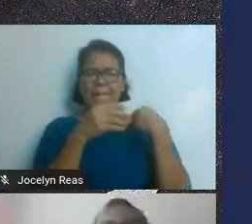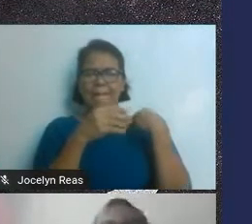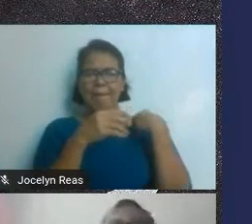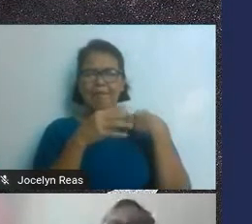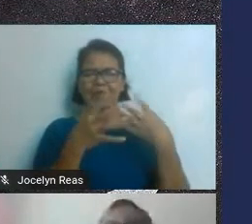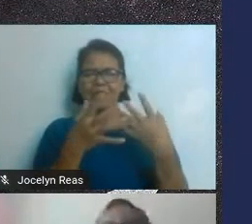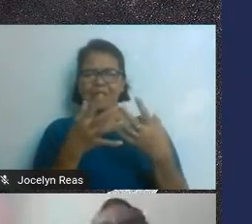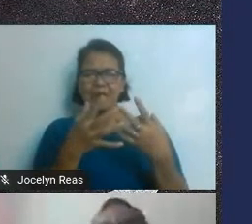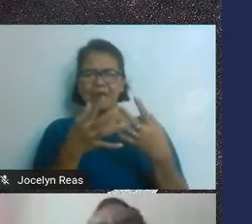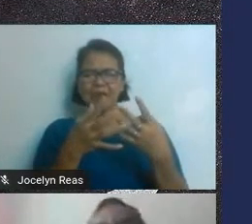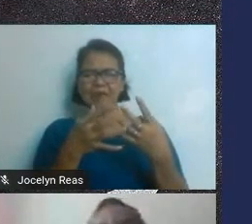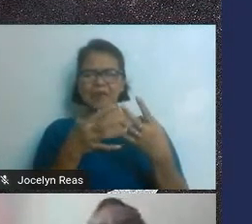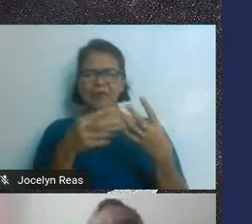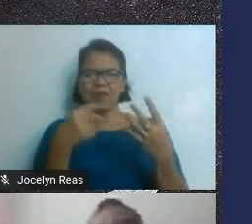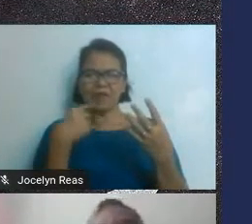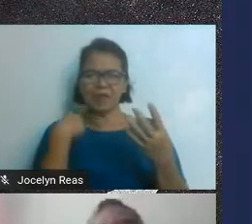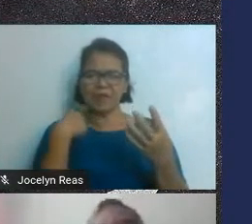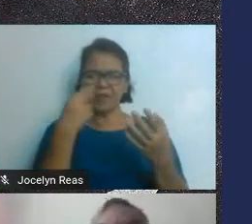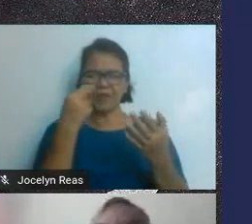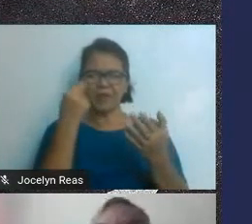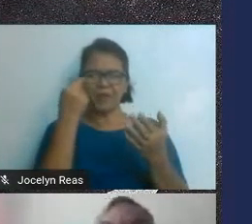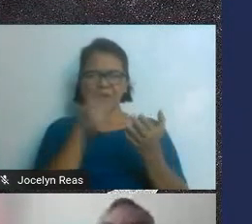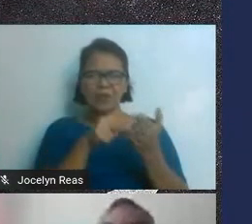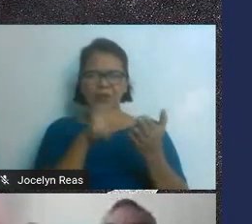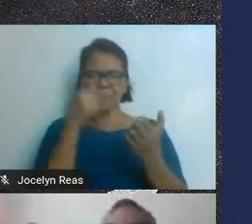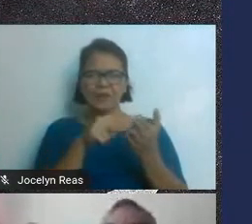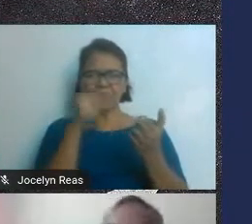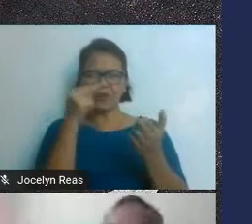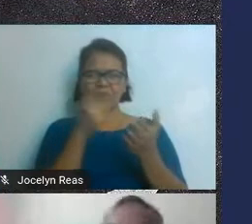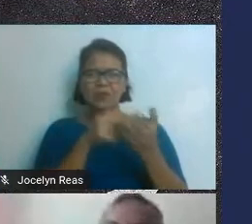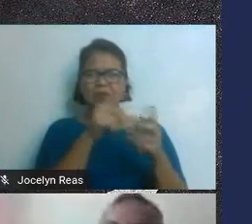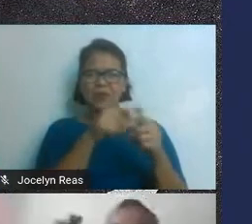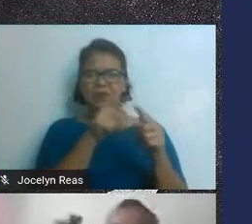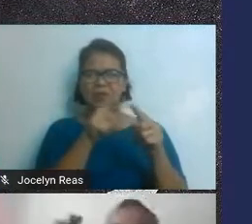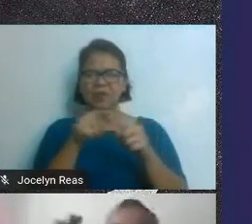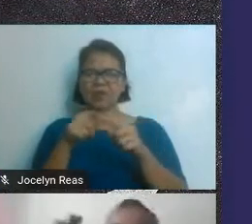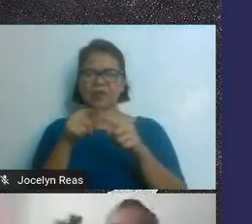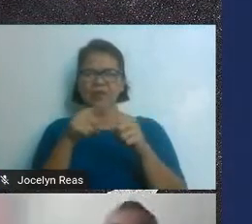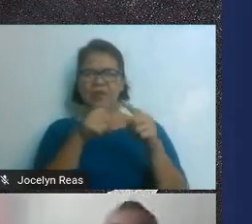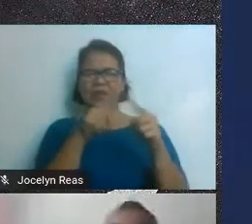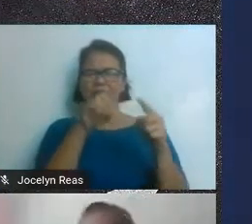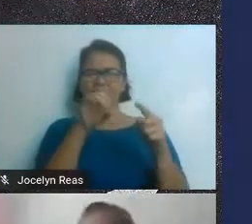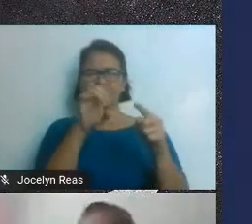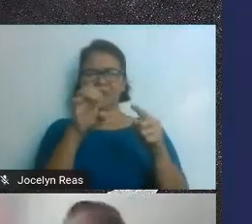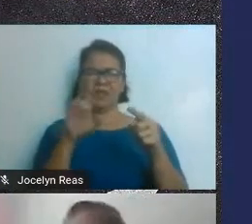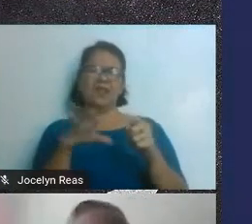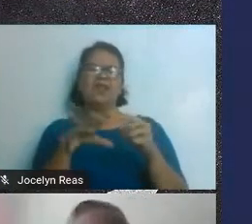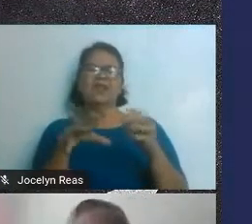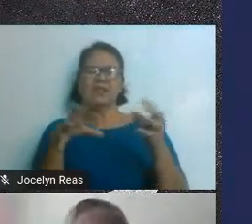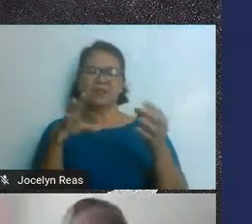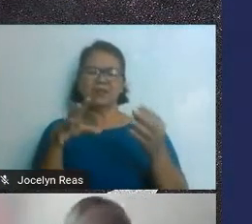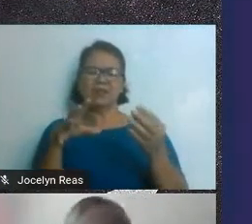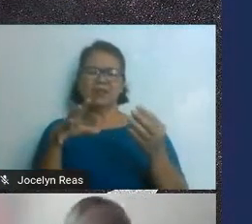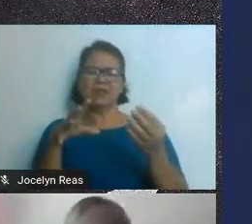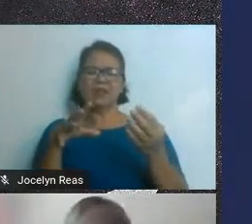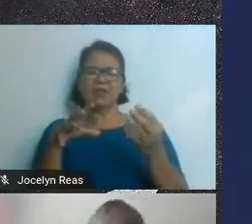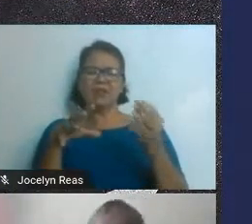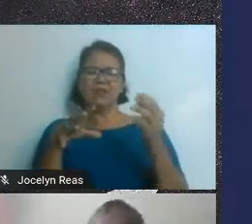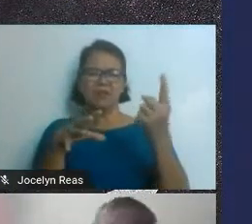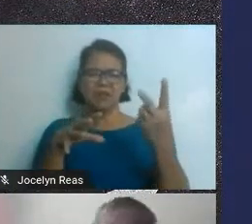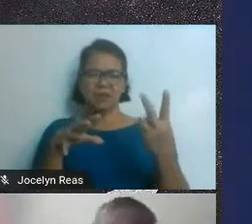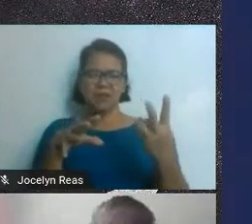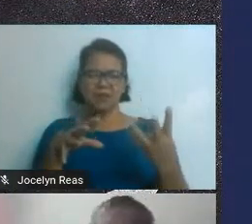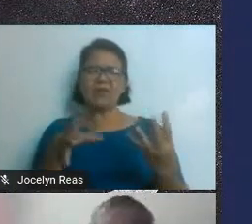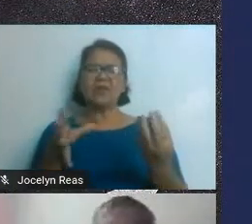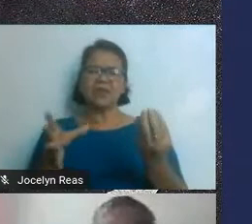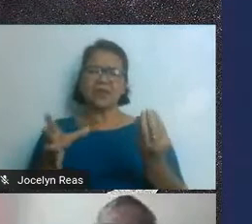note significant details of various text types. And then may justification tayo dyan. Hindi ko na siya ipapaliwanag. But just